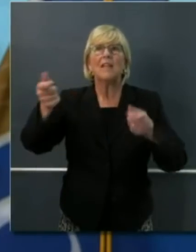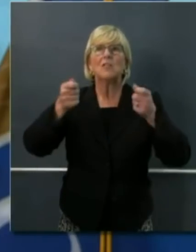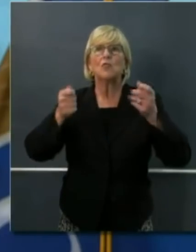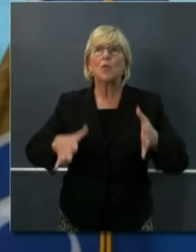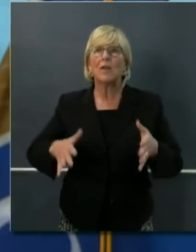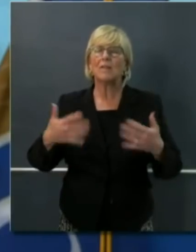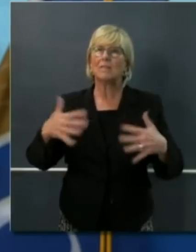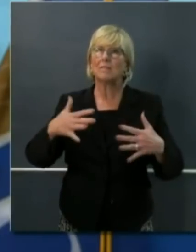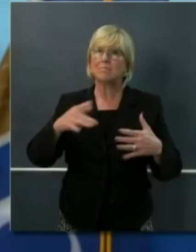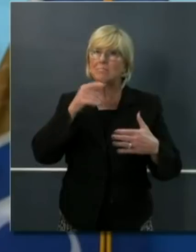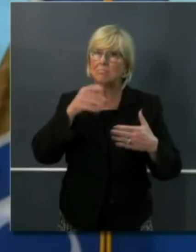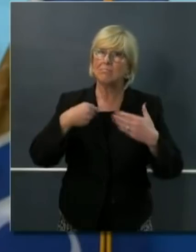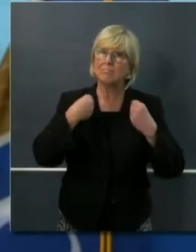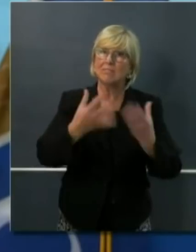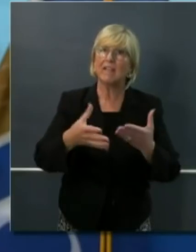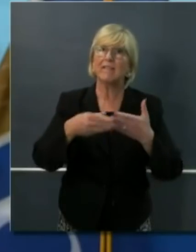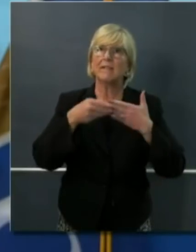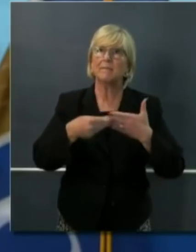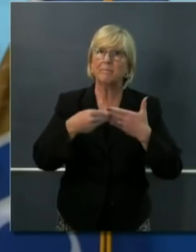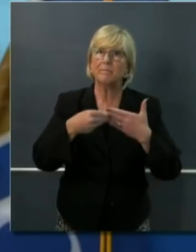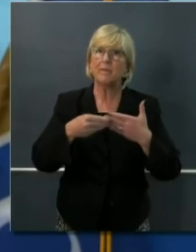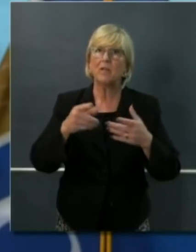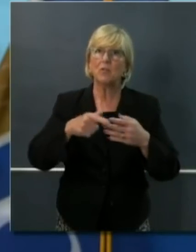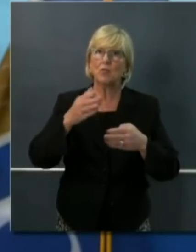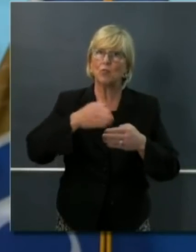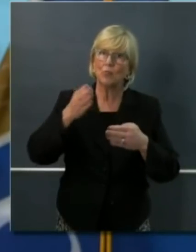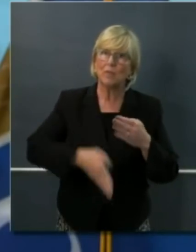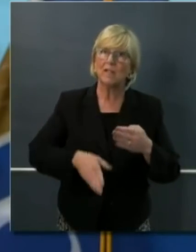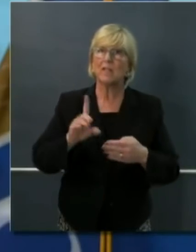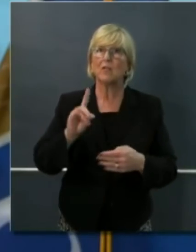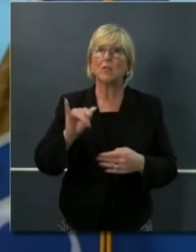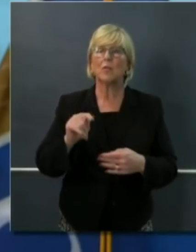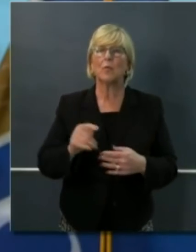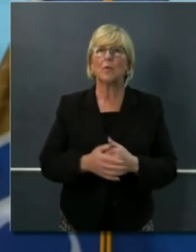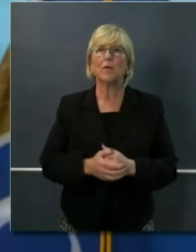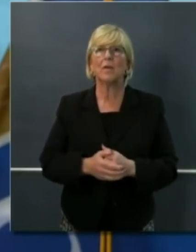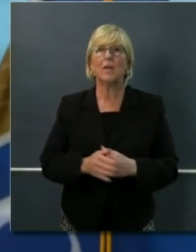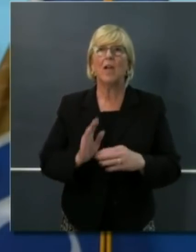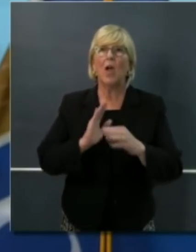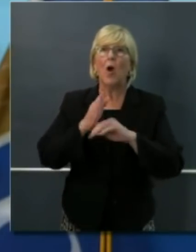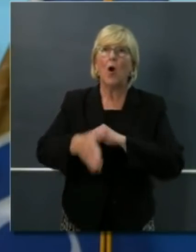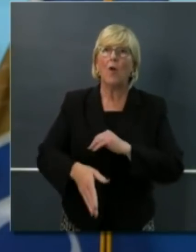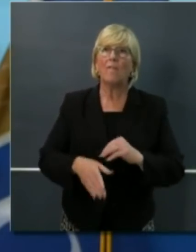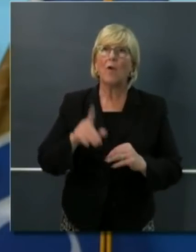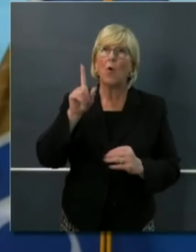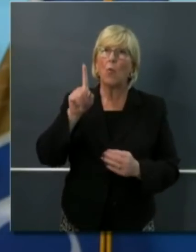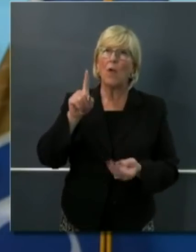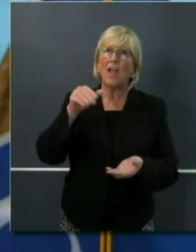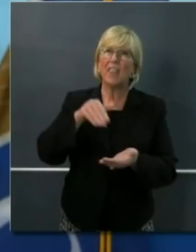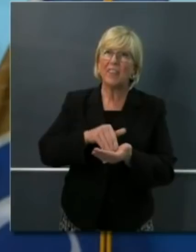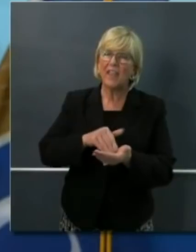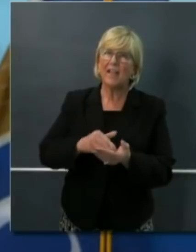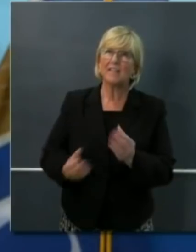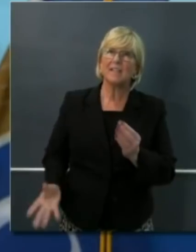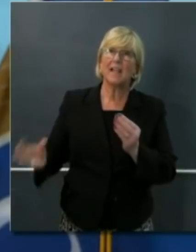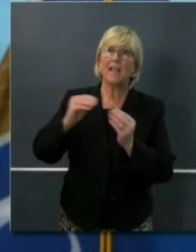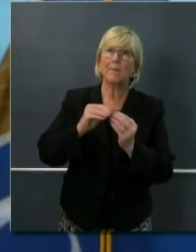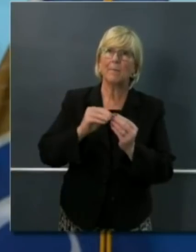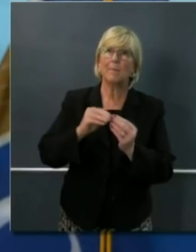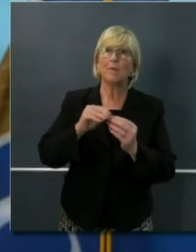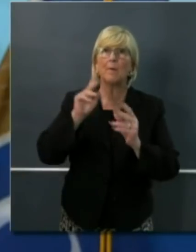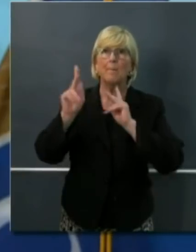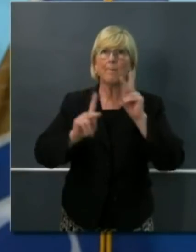of the resources she needs to get it done. And as I said, the magnitude was over 1,000 additional support staff in that